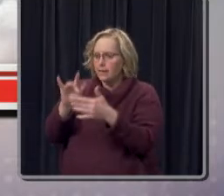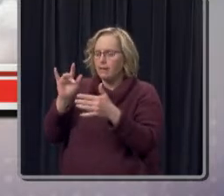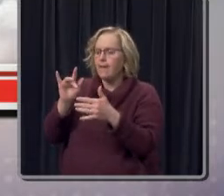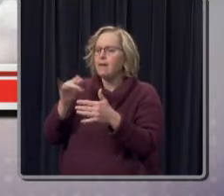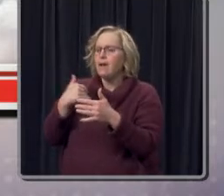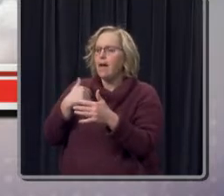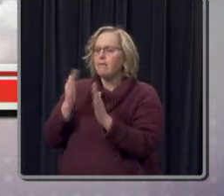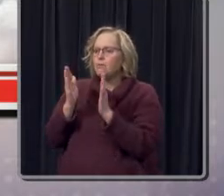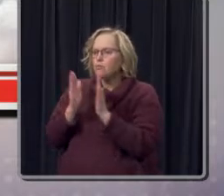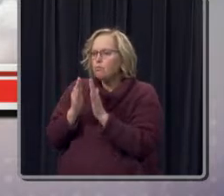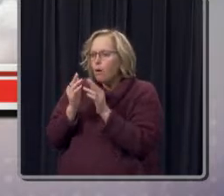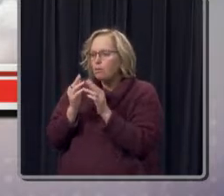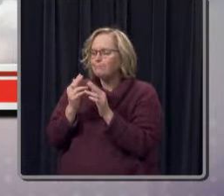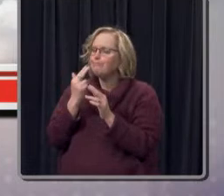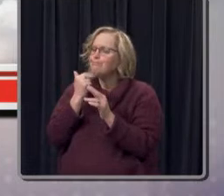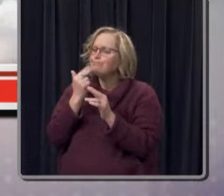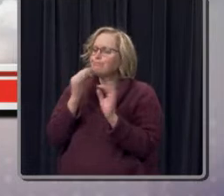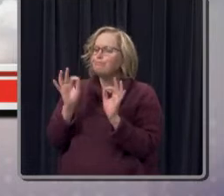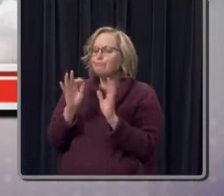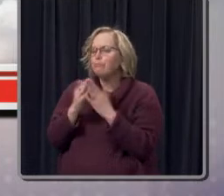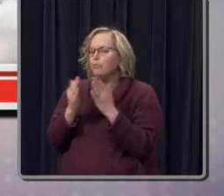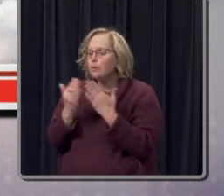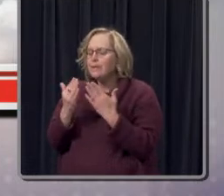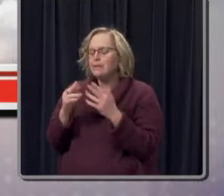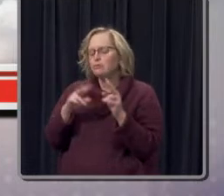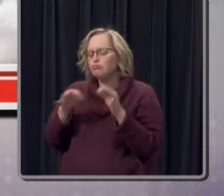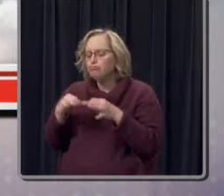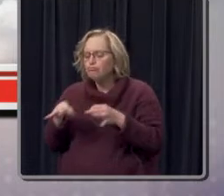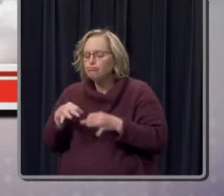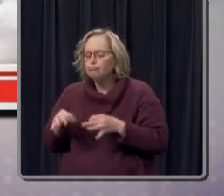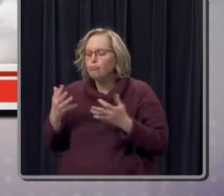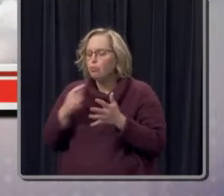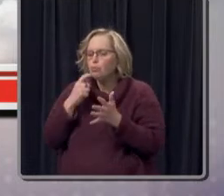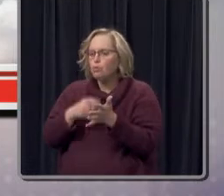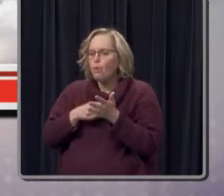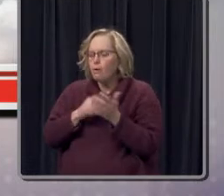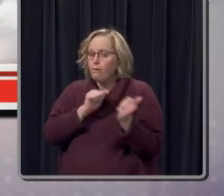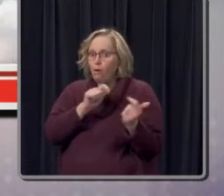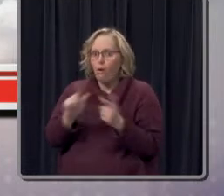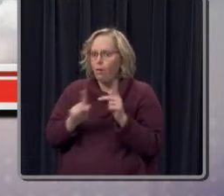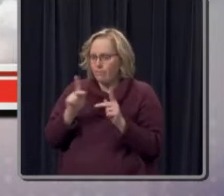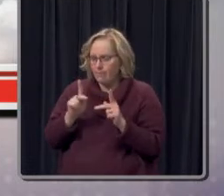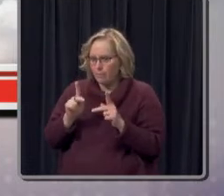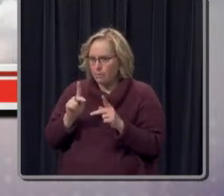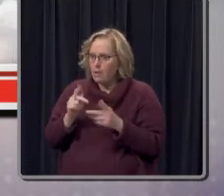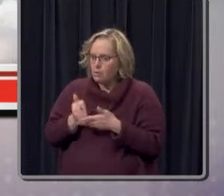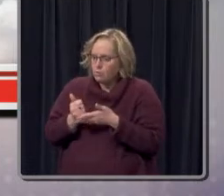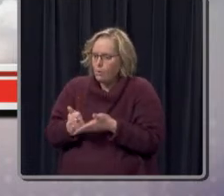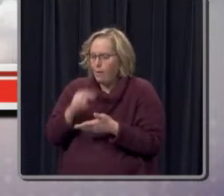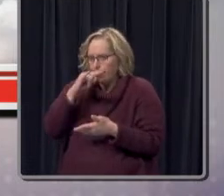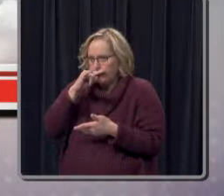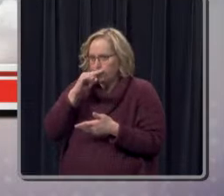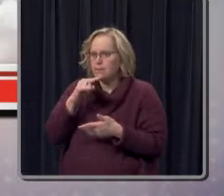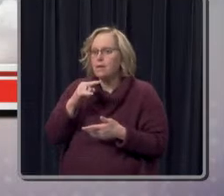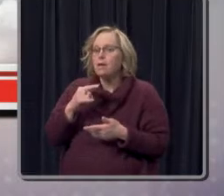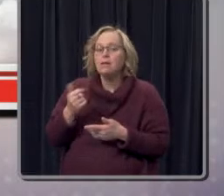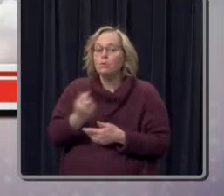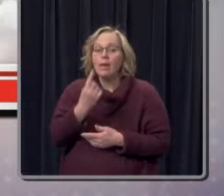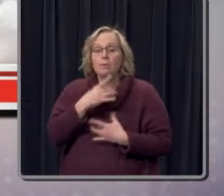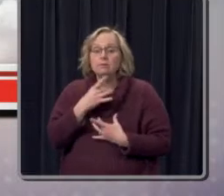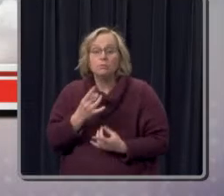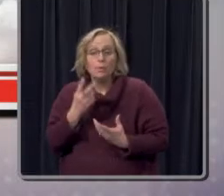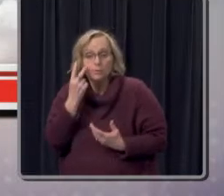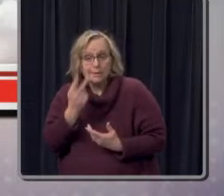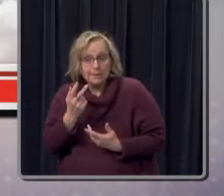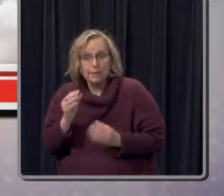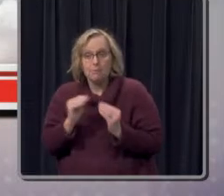of what this work requires of us to make this happen for all of our kids. So we would invite everyone who's interested in that level of detail